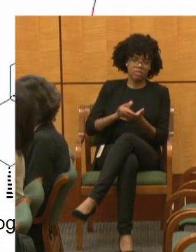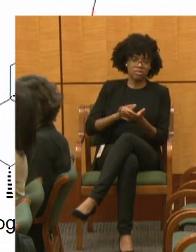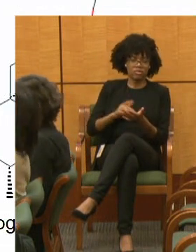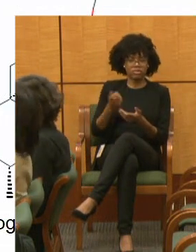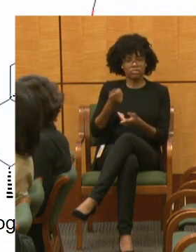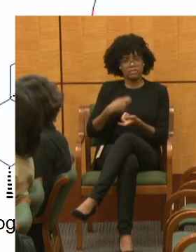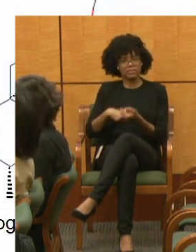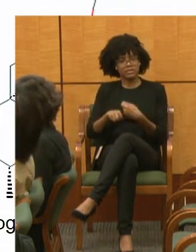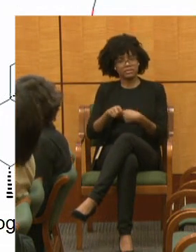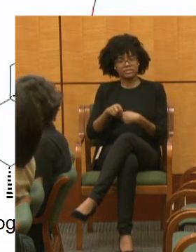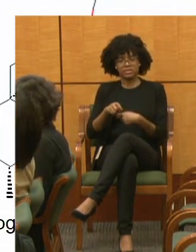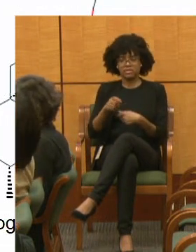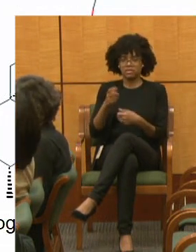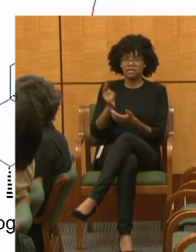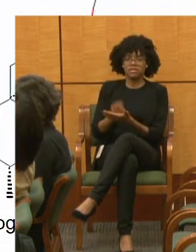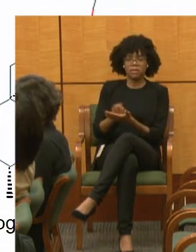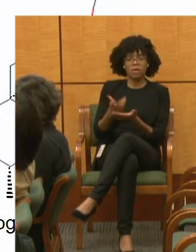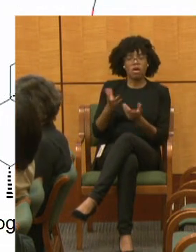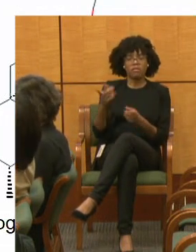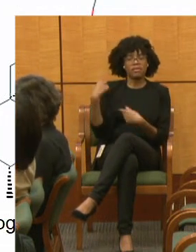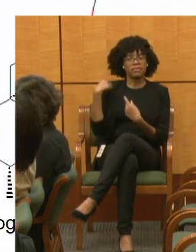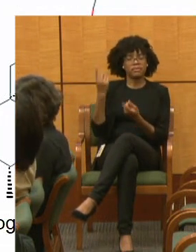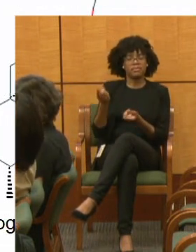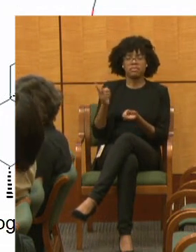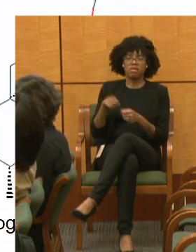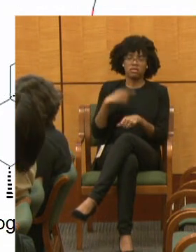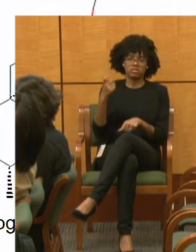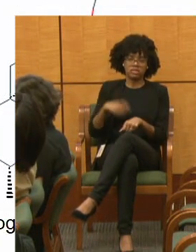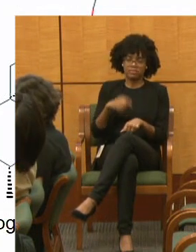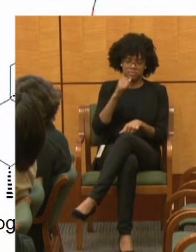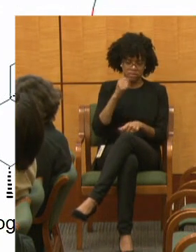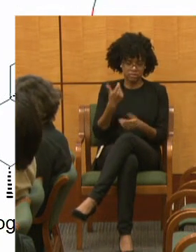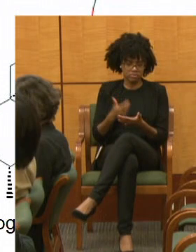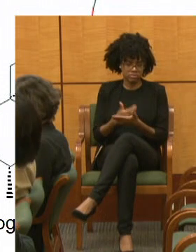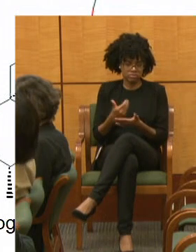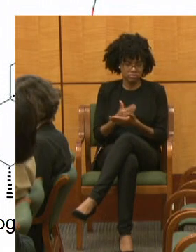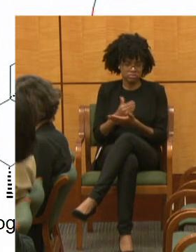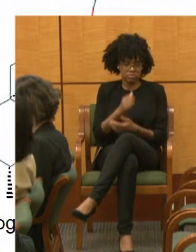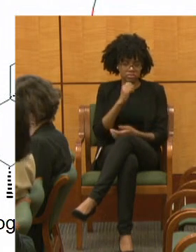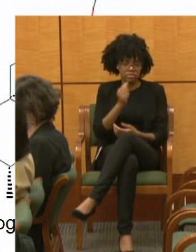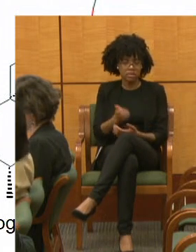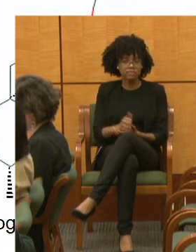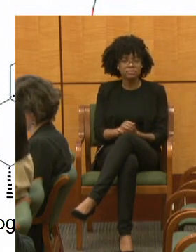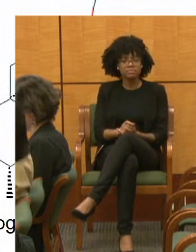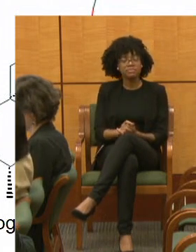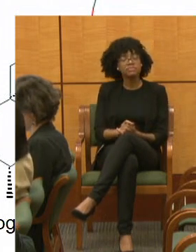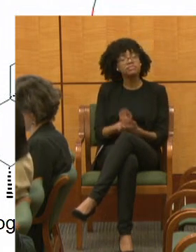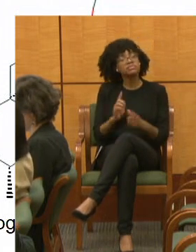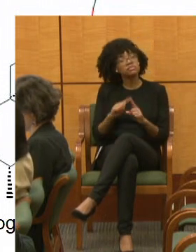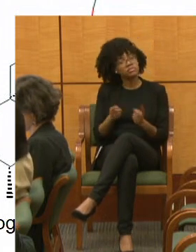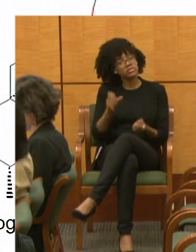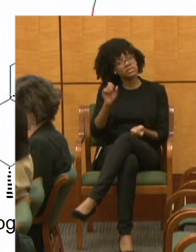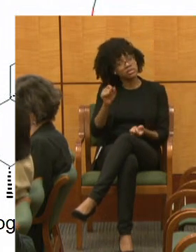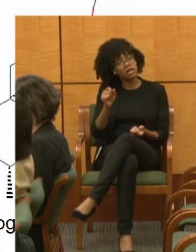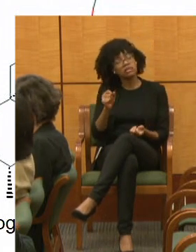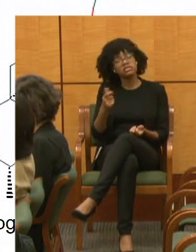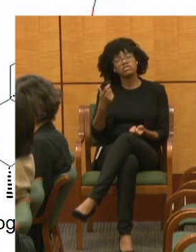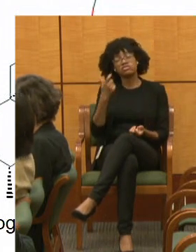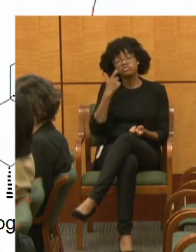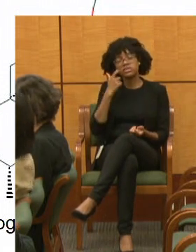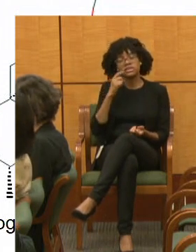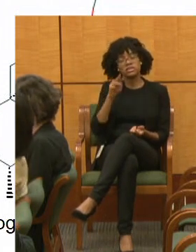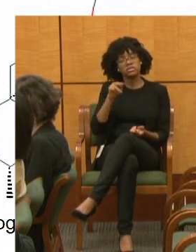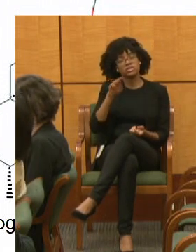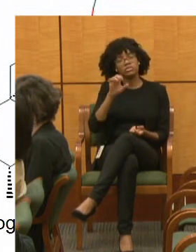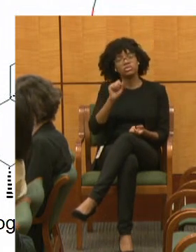Really, the WHI publication did stimulate a lot of interest in having something that was an alternative to some of the